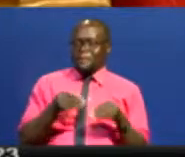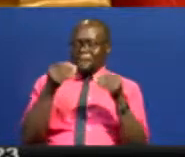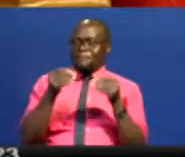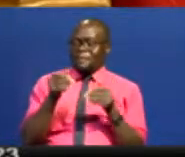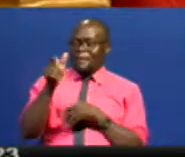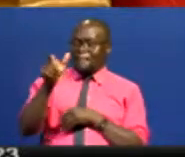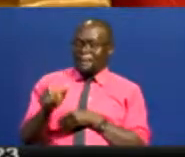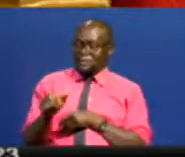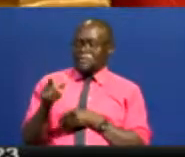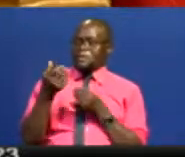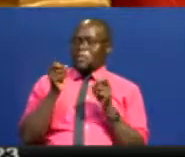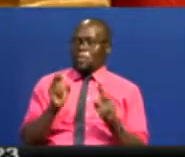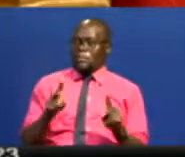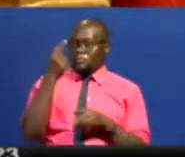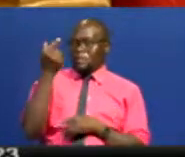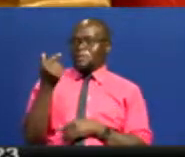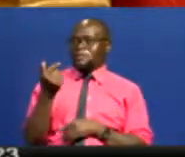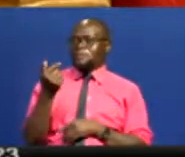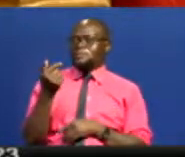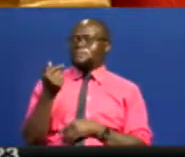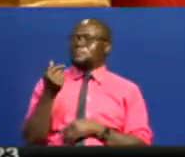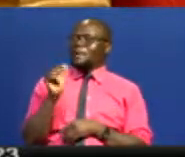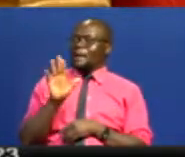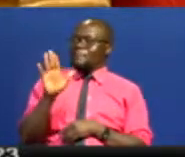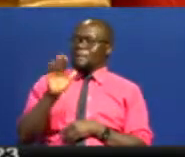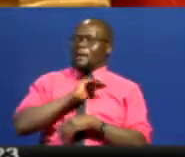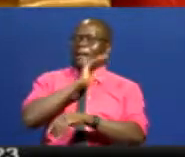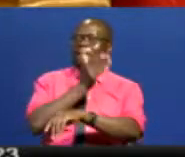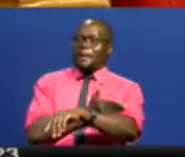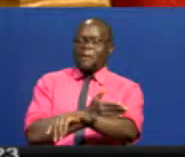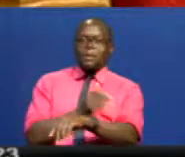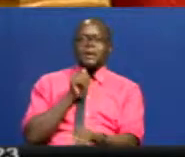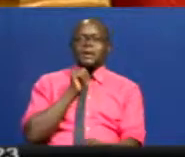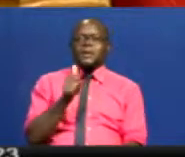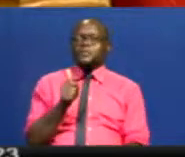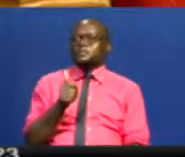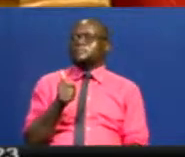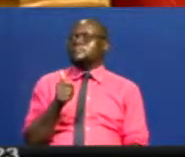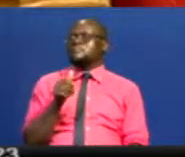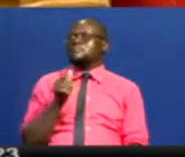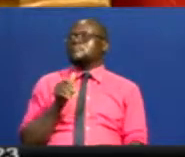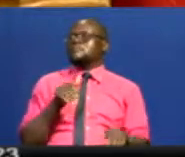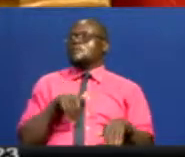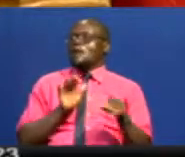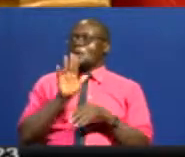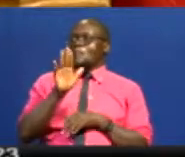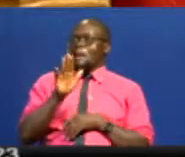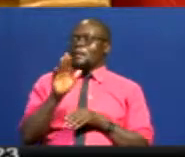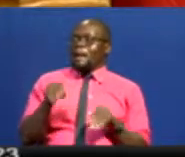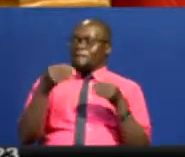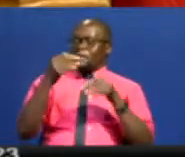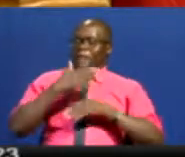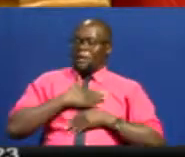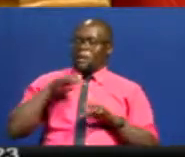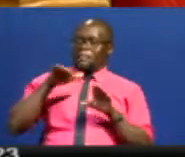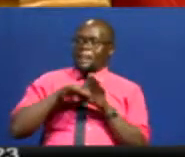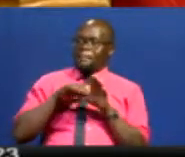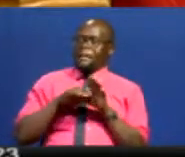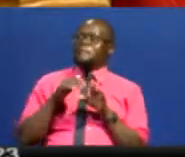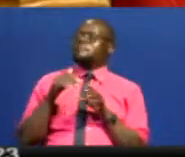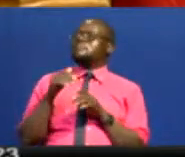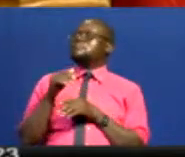chance, because I have the discretion not to go your direction. And now that I had given a honorable member, Mr.